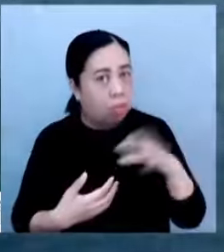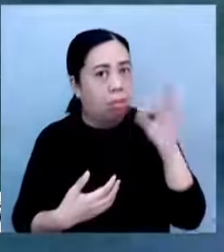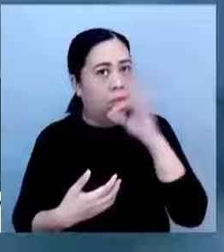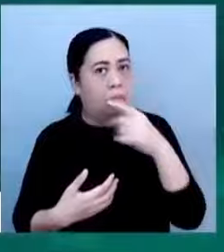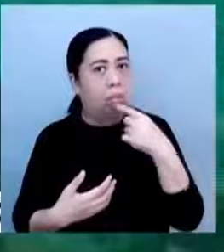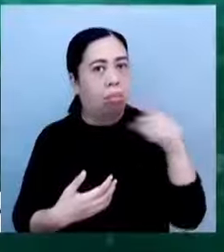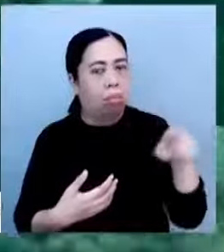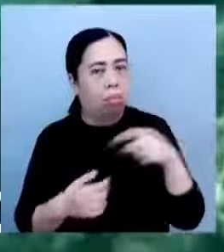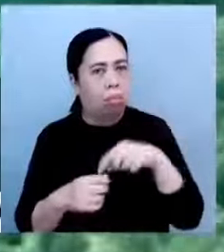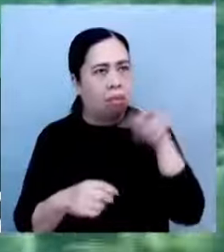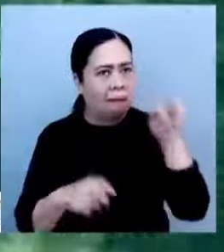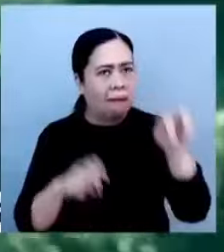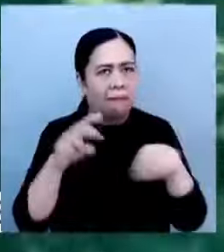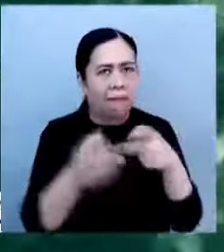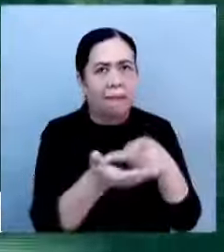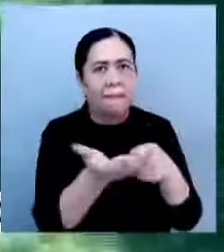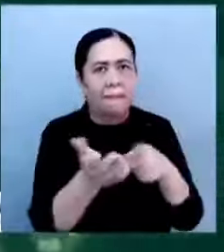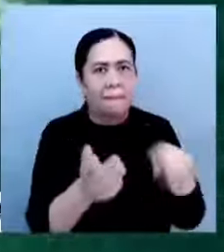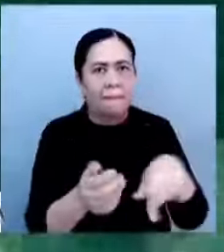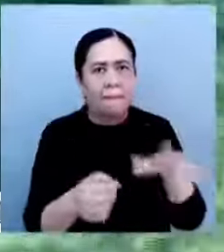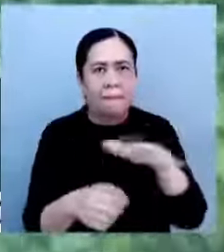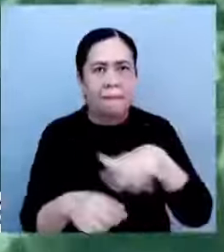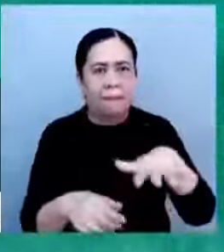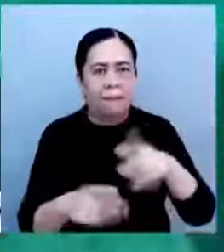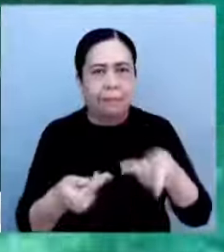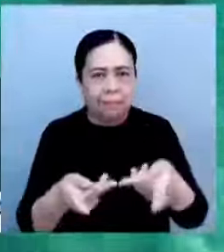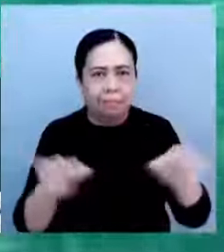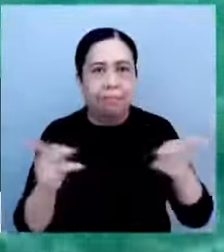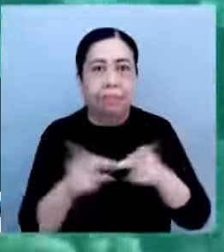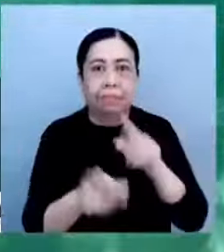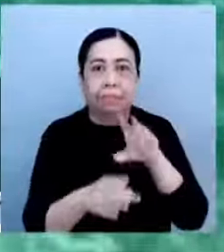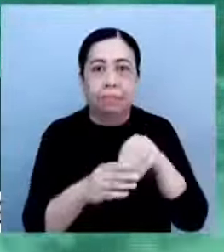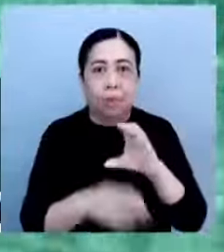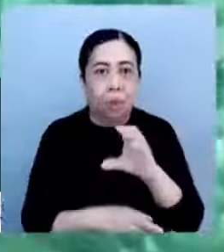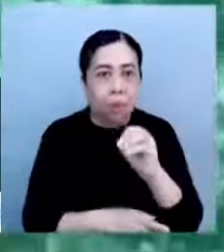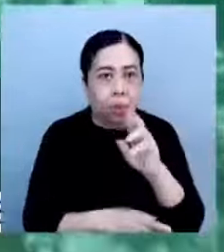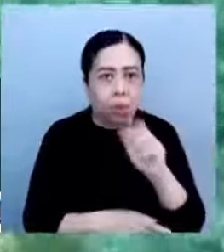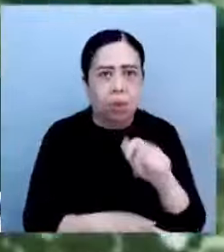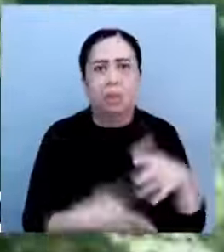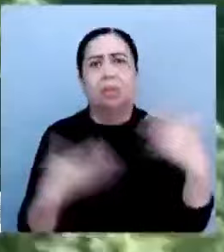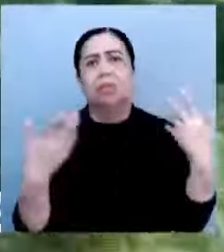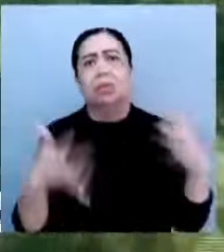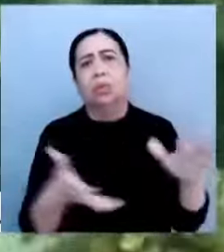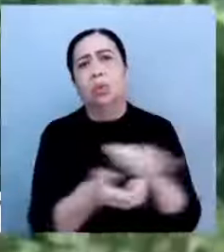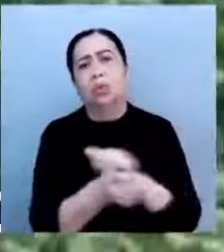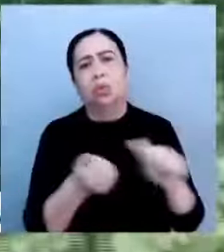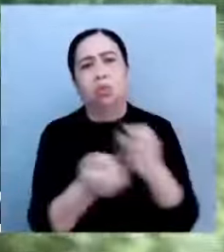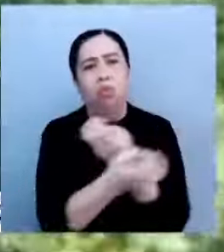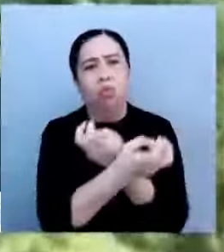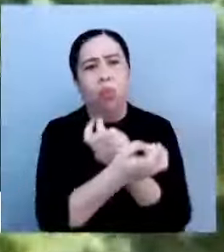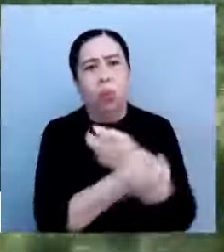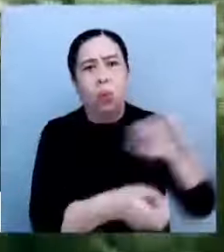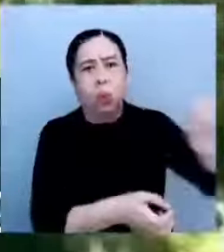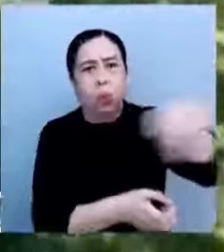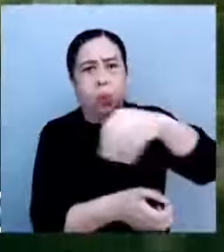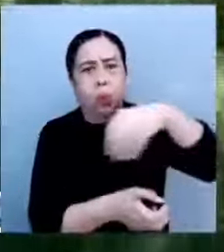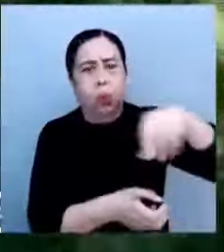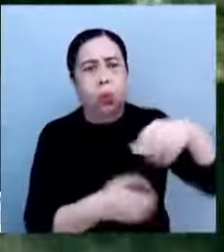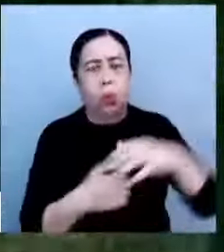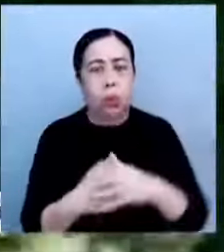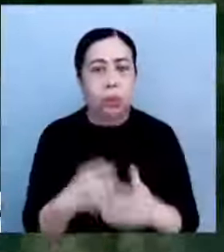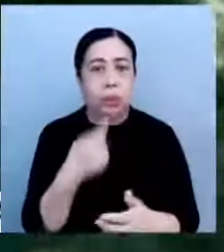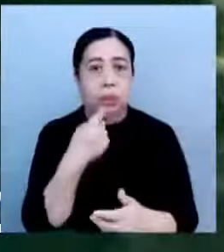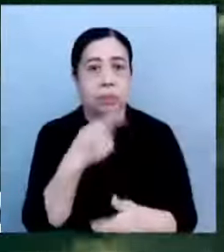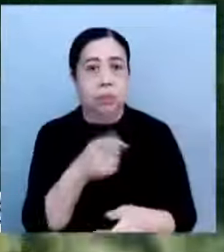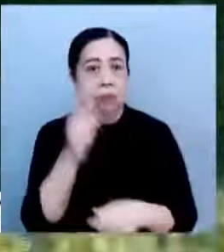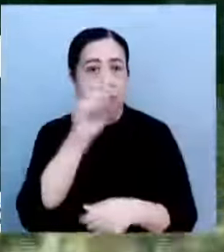fisherfolks that parts of the traditional fishing grounds, including corals, have been destroyed due to the poisonous substance. According to